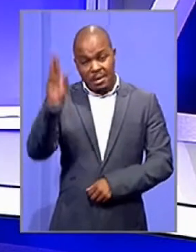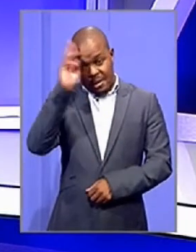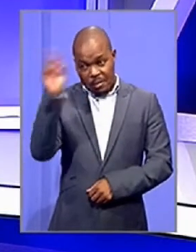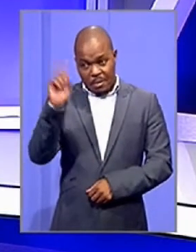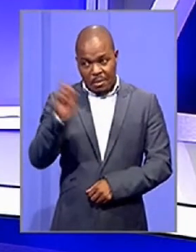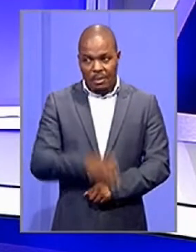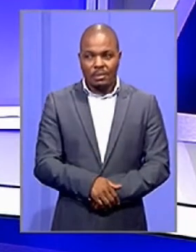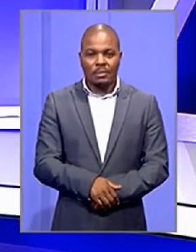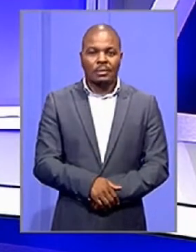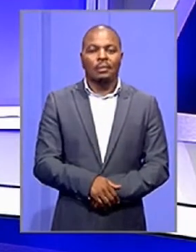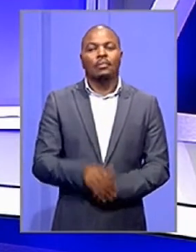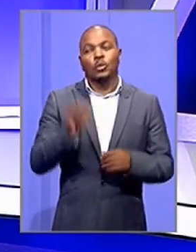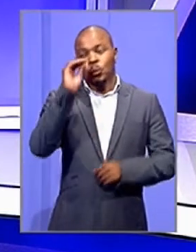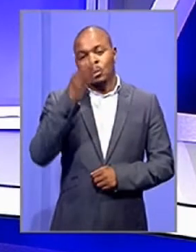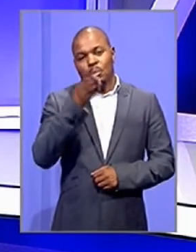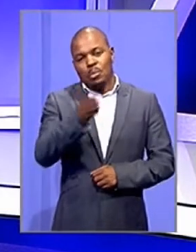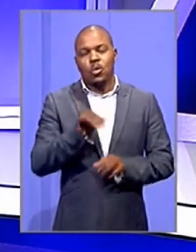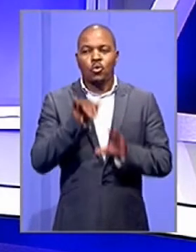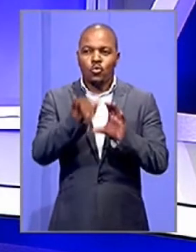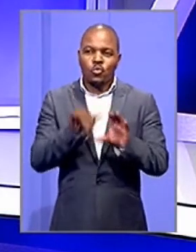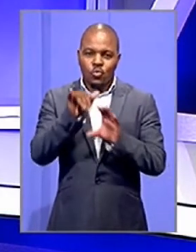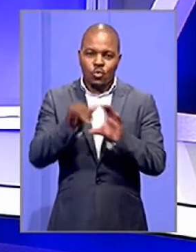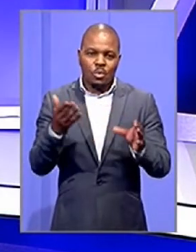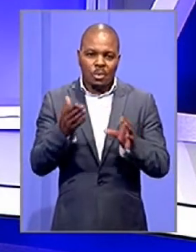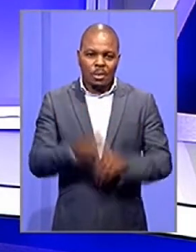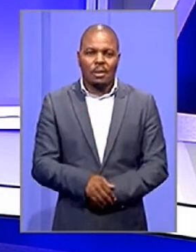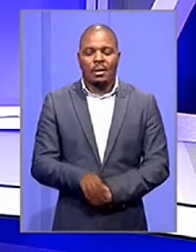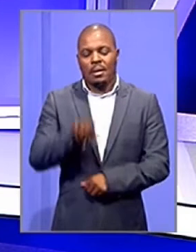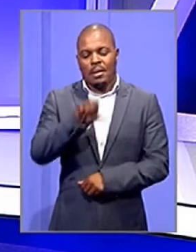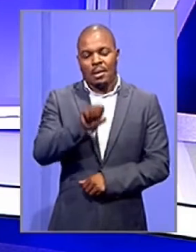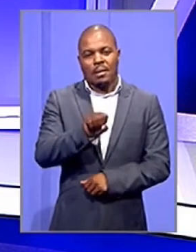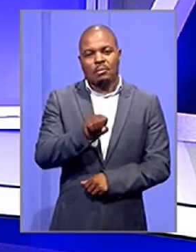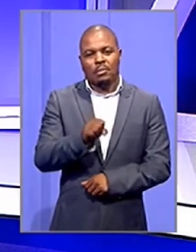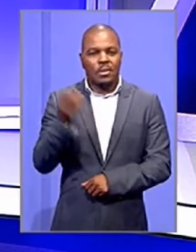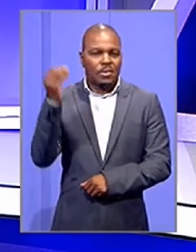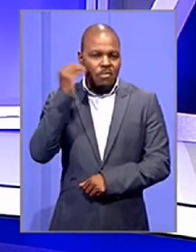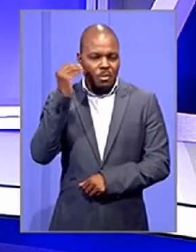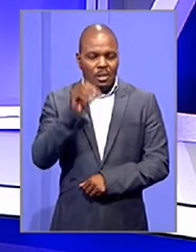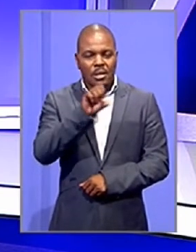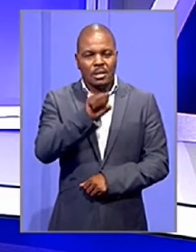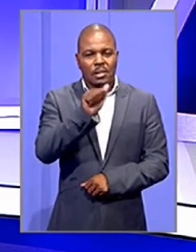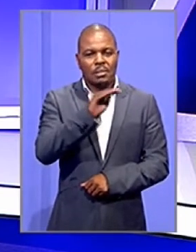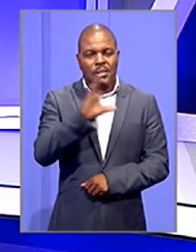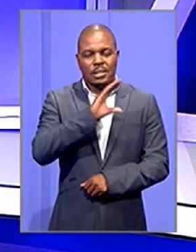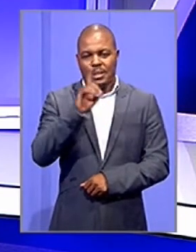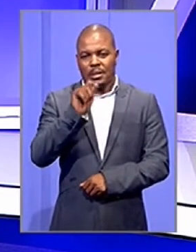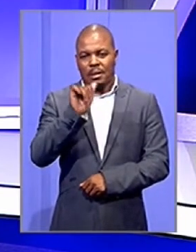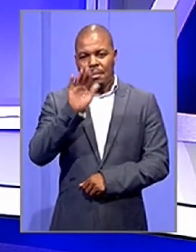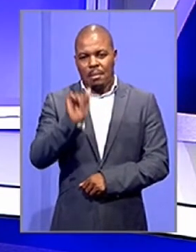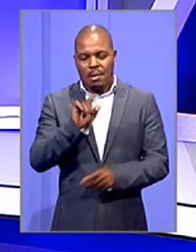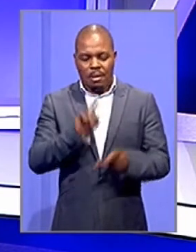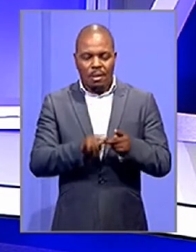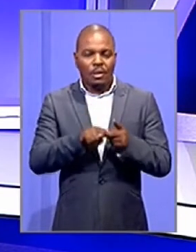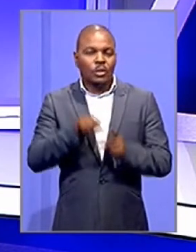ditaba tse di a hwetšagala go YouTube ka SABC Ditaba - Dikgang le ka re latela go Twitter ka